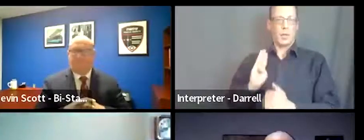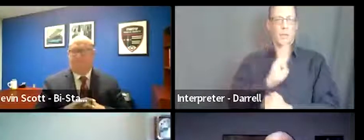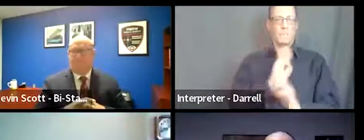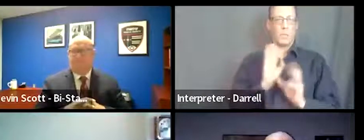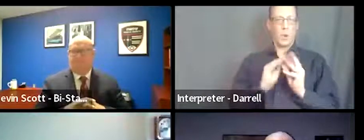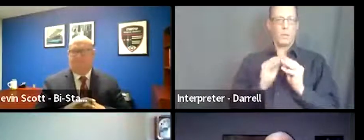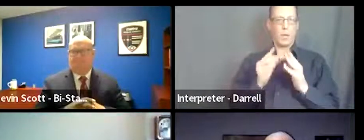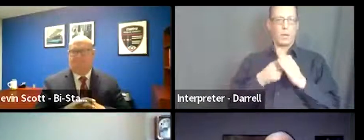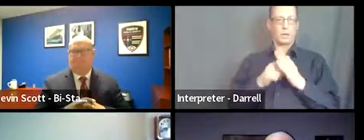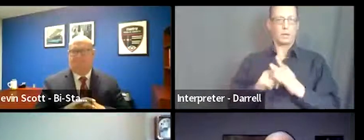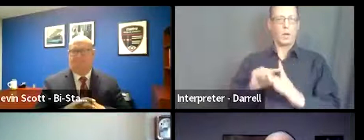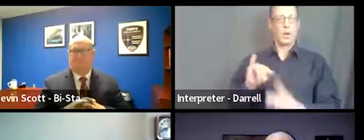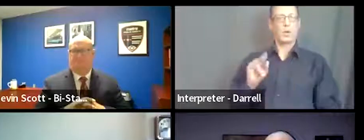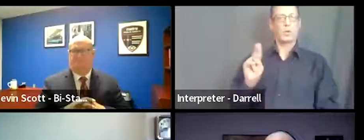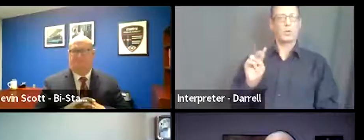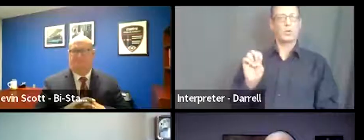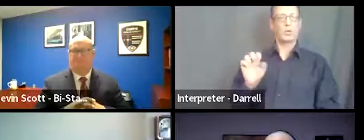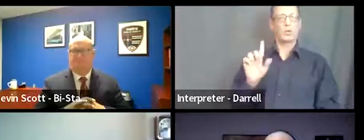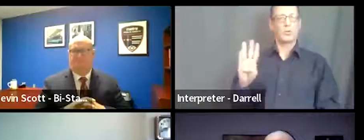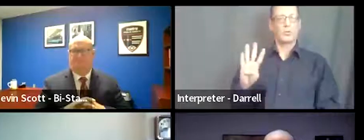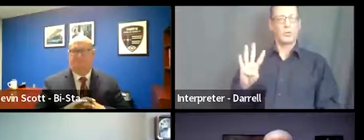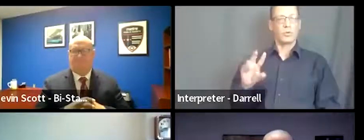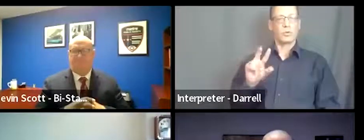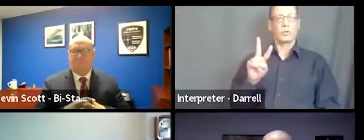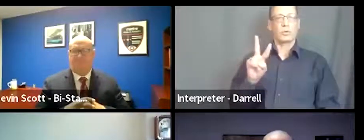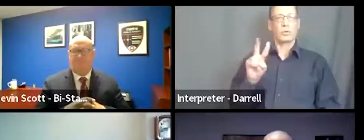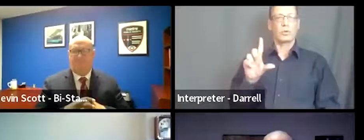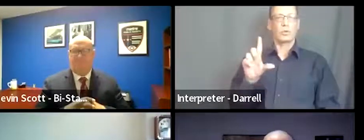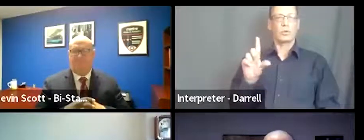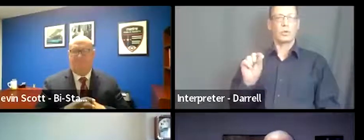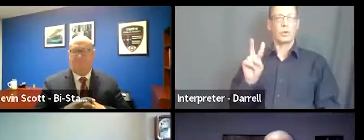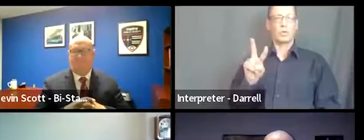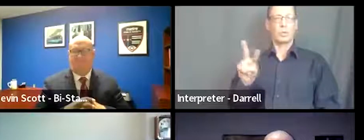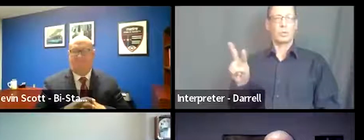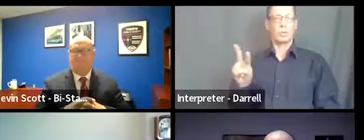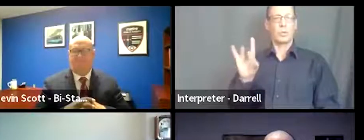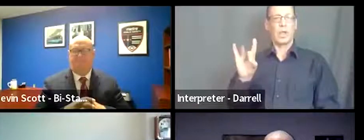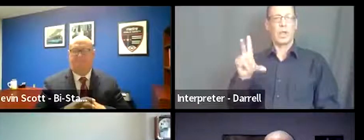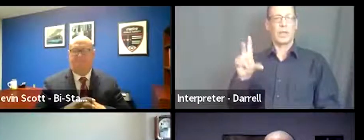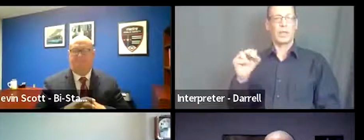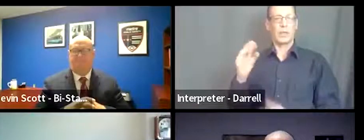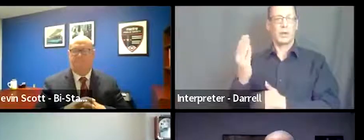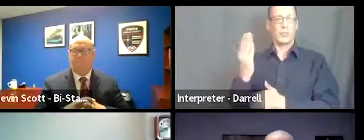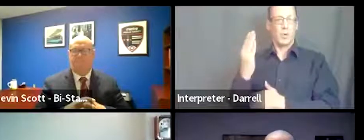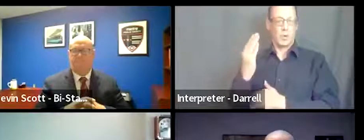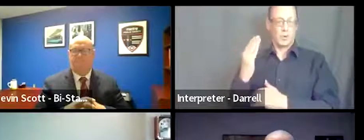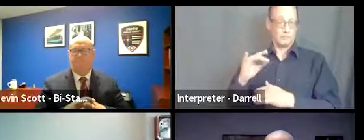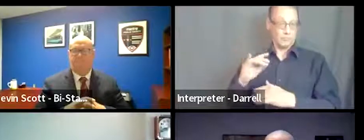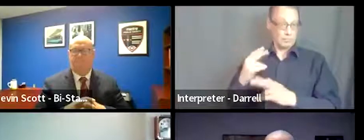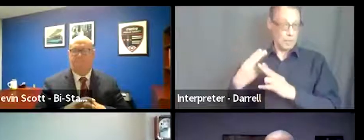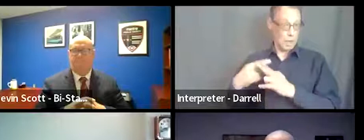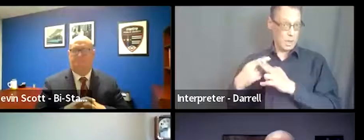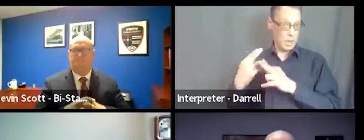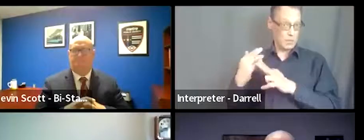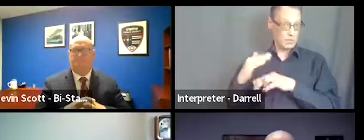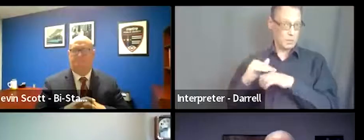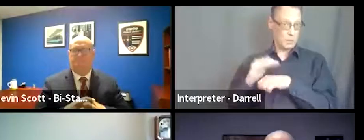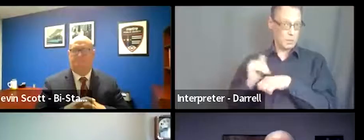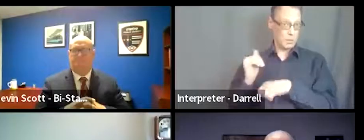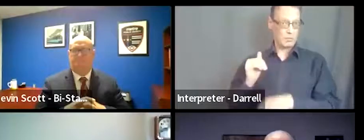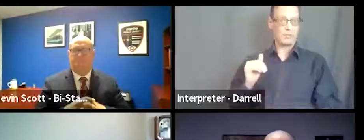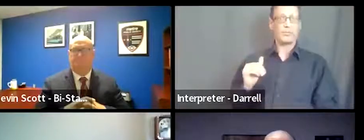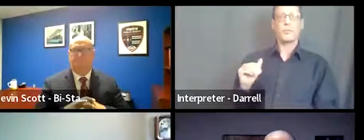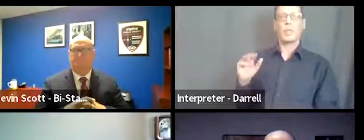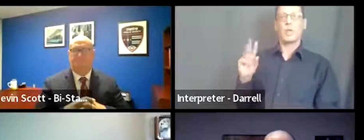Friday, June 24th, 2022 at 8:30 a.m. May we have a roll call vote, please? Commissioner